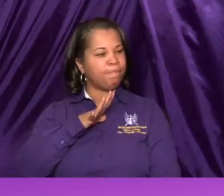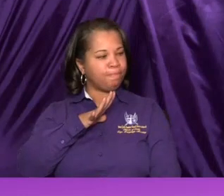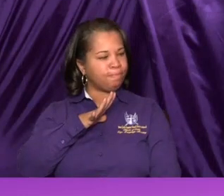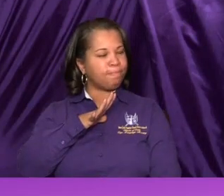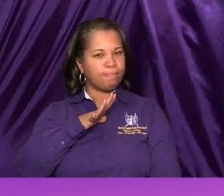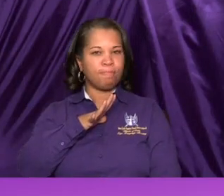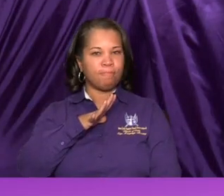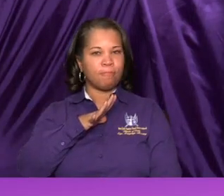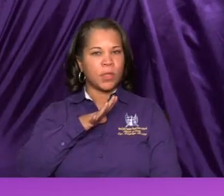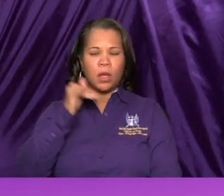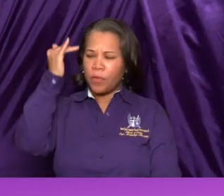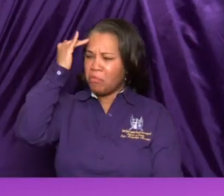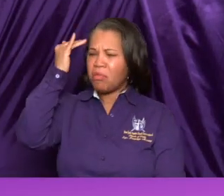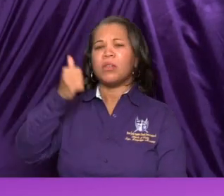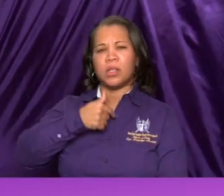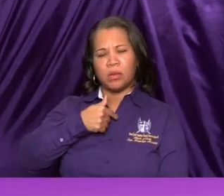Have you ever thought to yourself